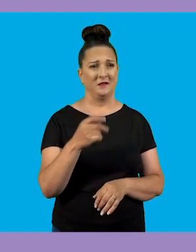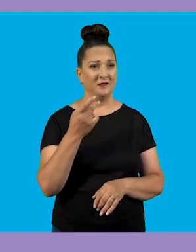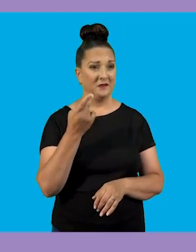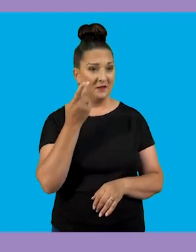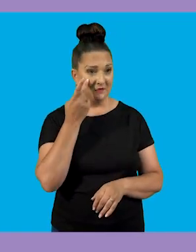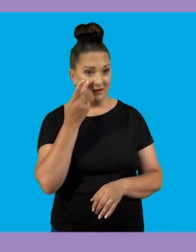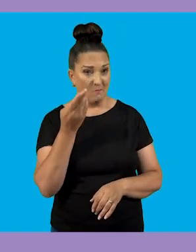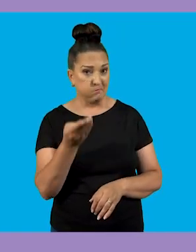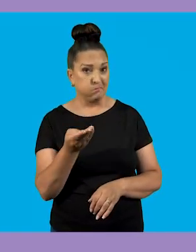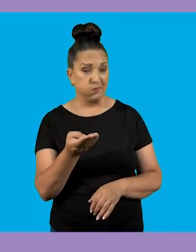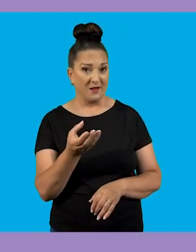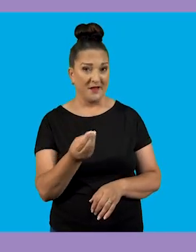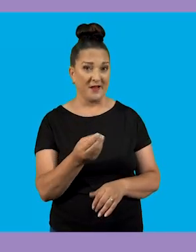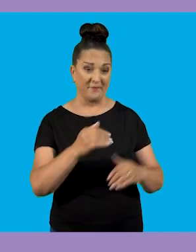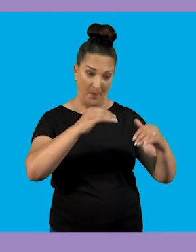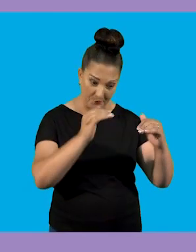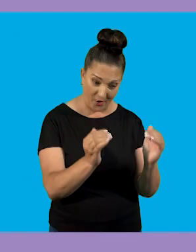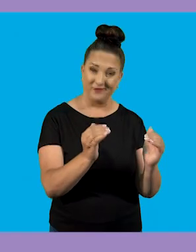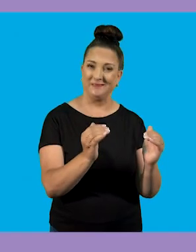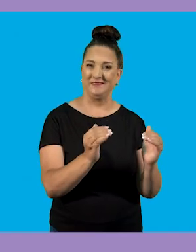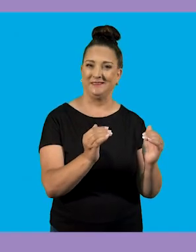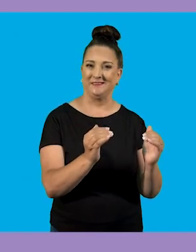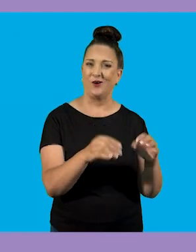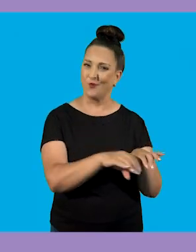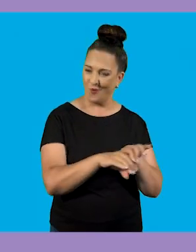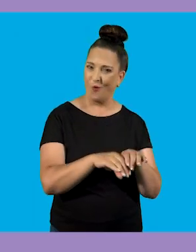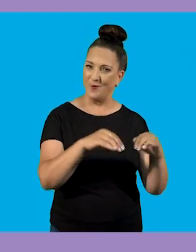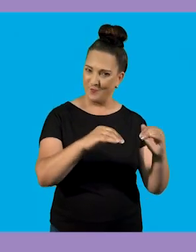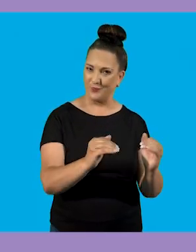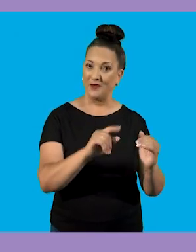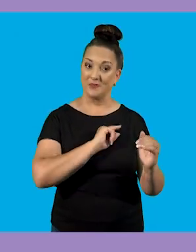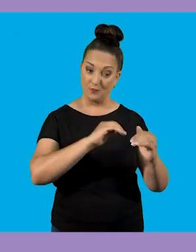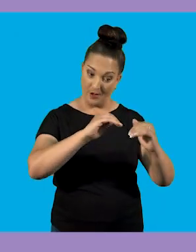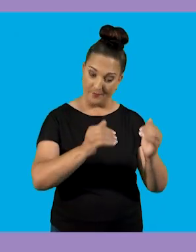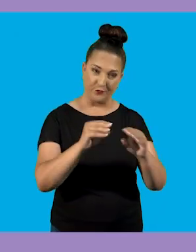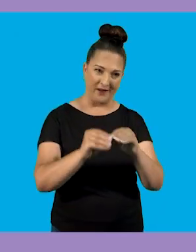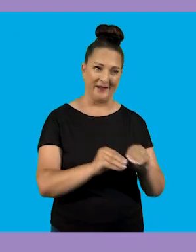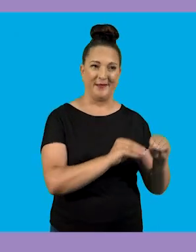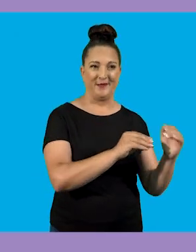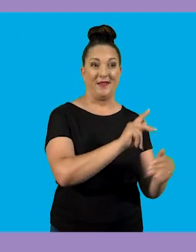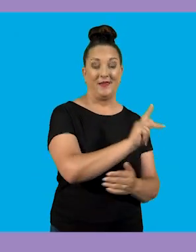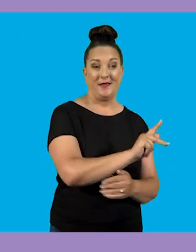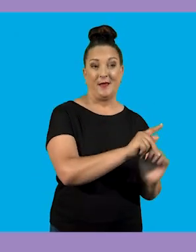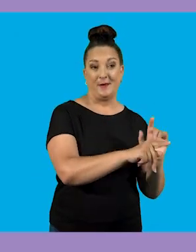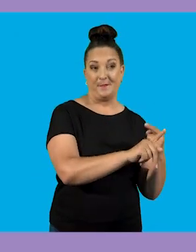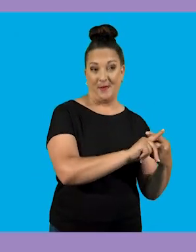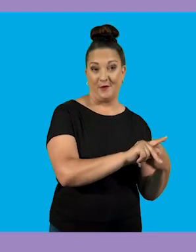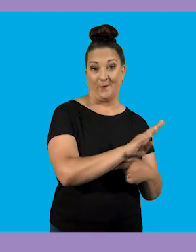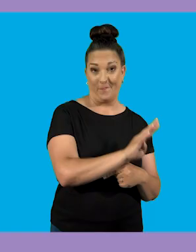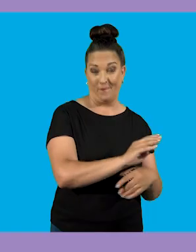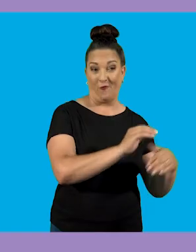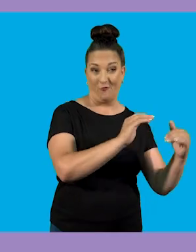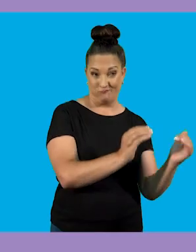Yes, if you look there is a common bracket actually as the common factor. So we are going to take out that common bracket, which is a